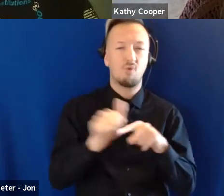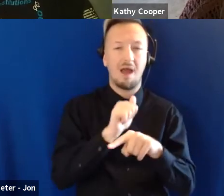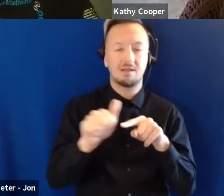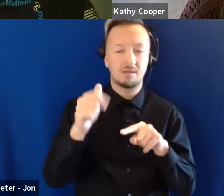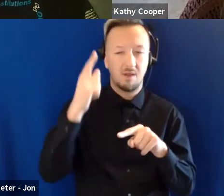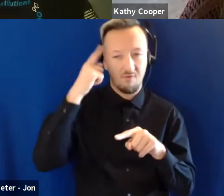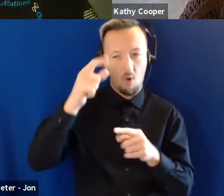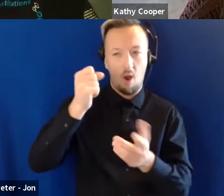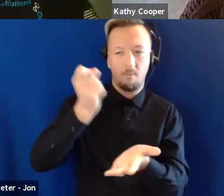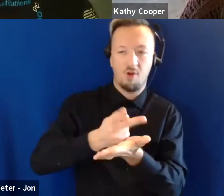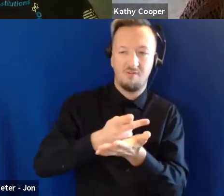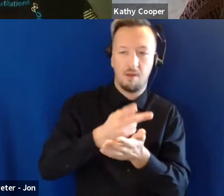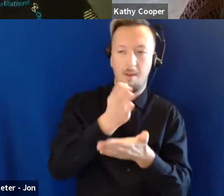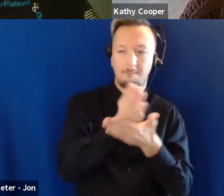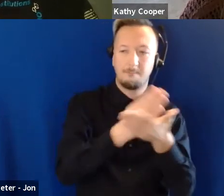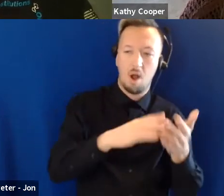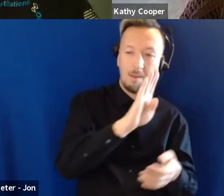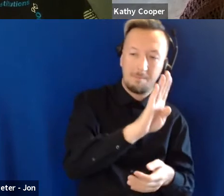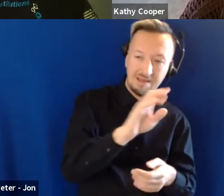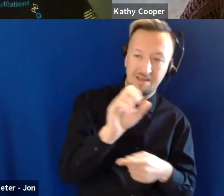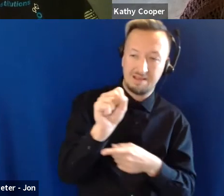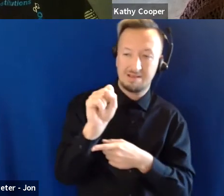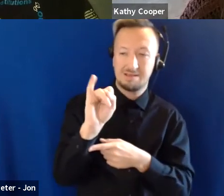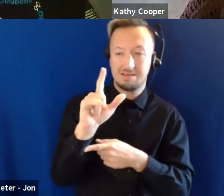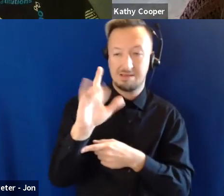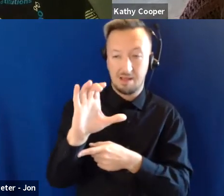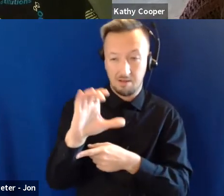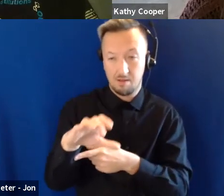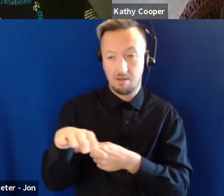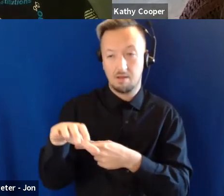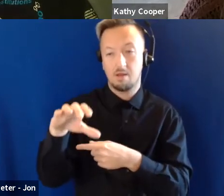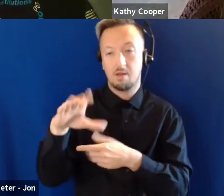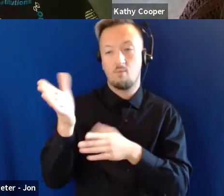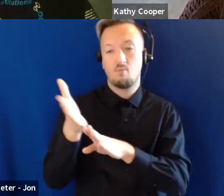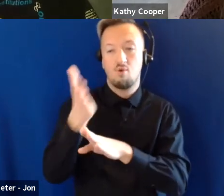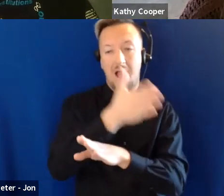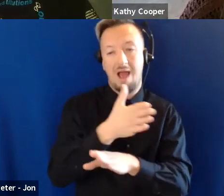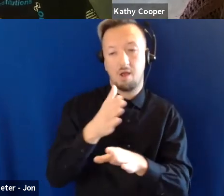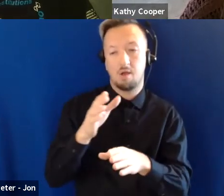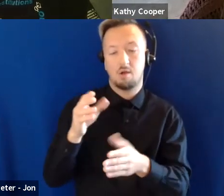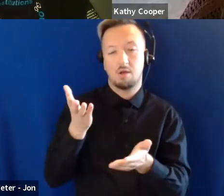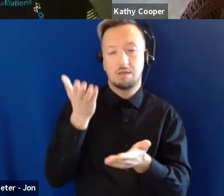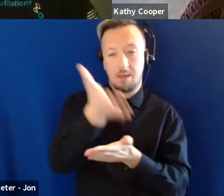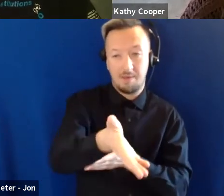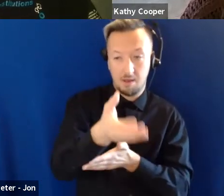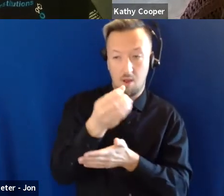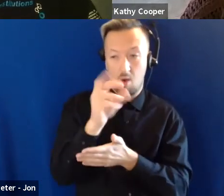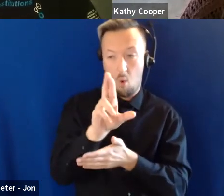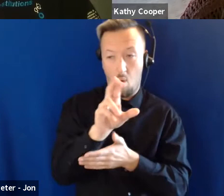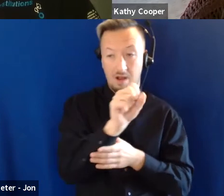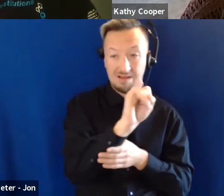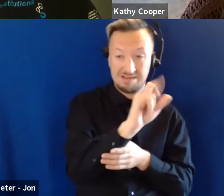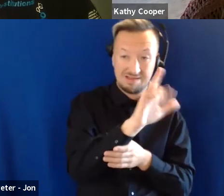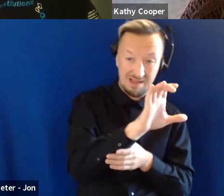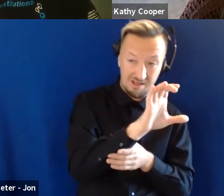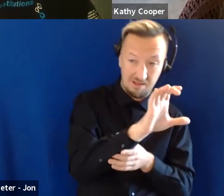the Part B/SILC PPR prior to submission? And does your DSE submit it, or does the SILC ED prepare and submit it?